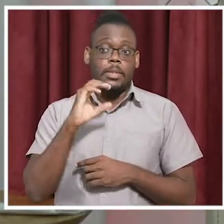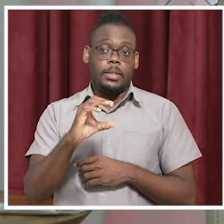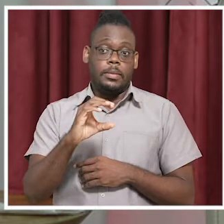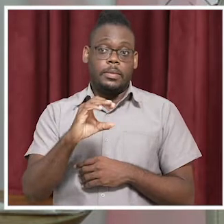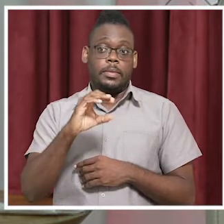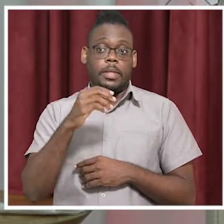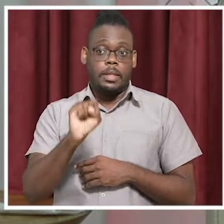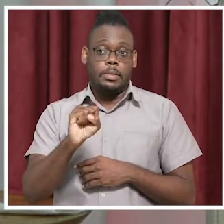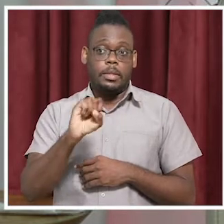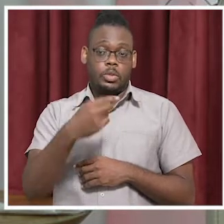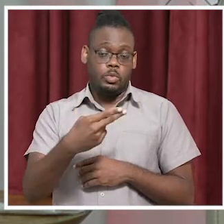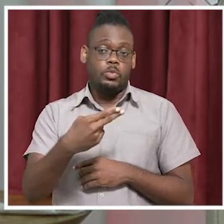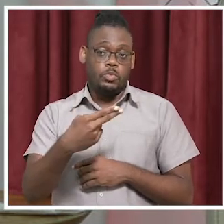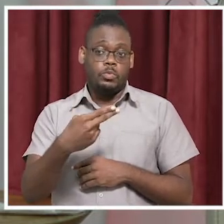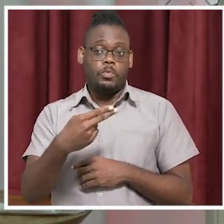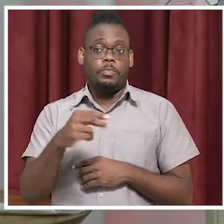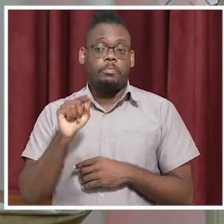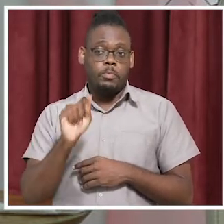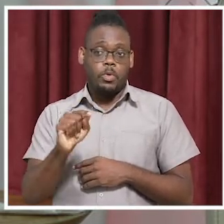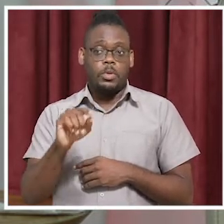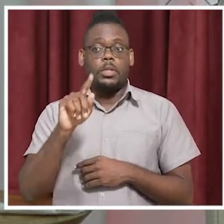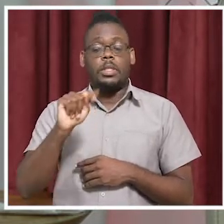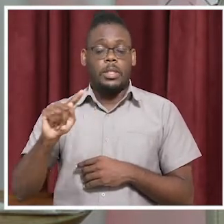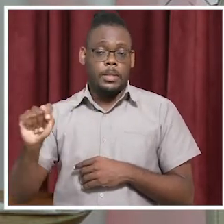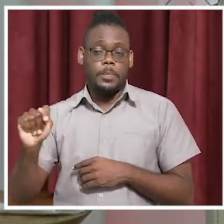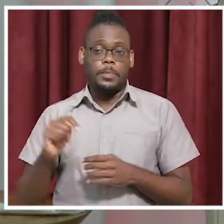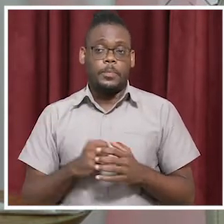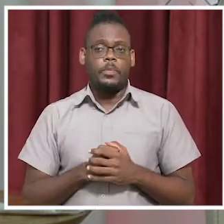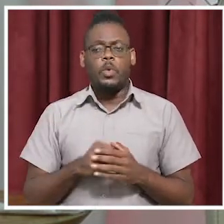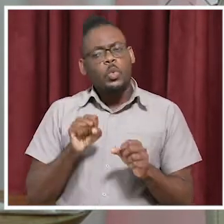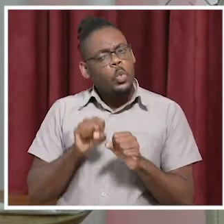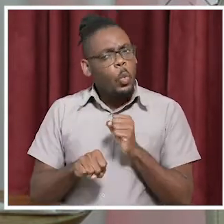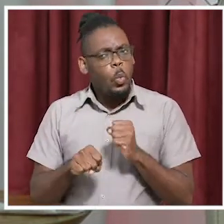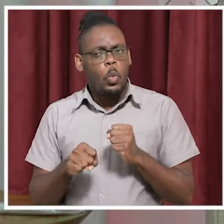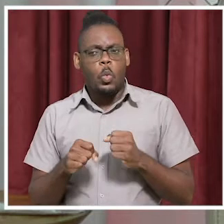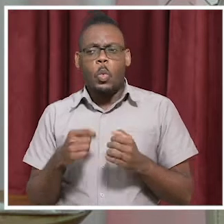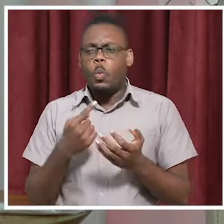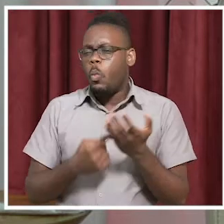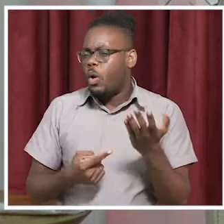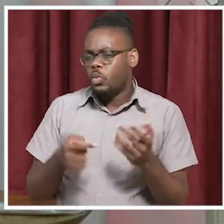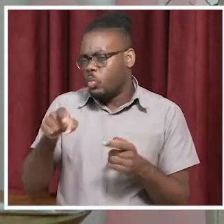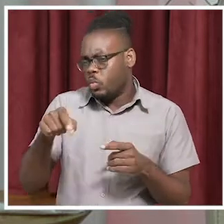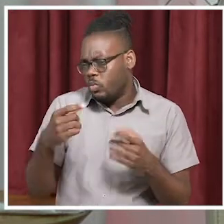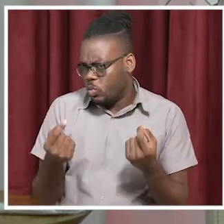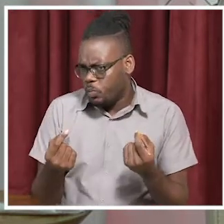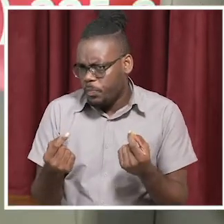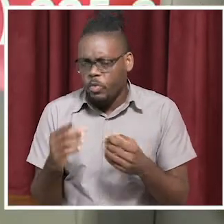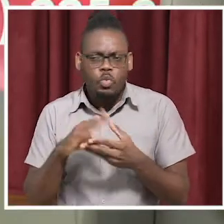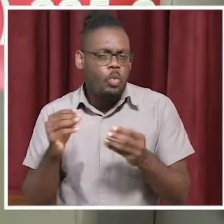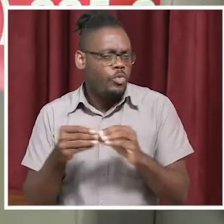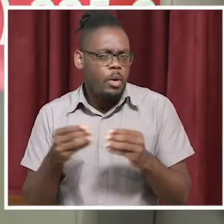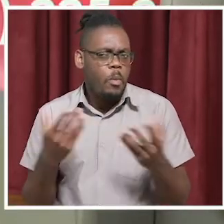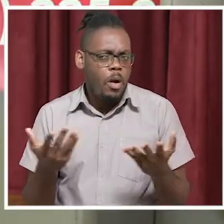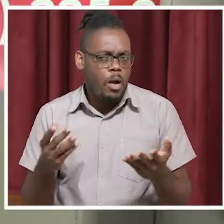then of the issues that would warrant grants or be valued for grant applications? Okay, well, there's several